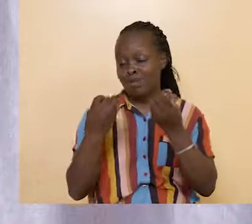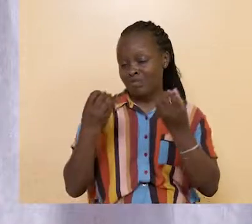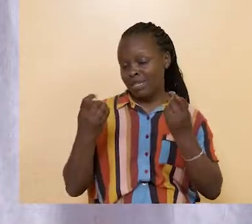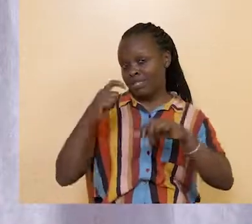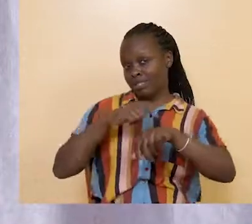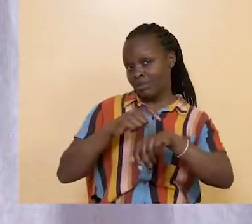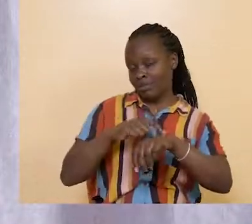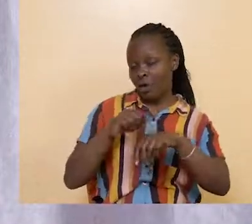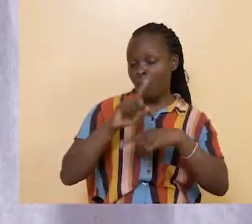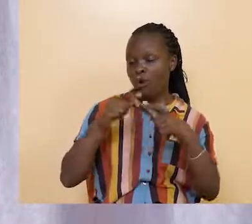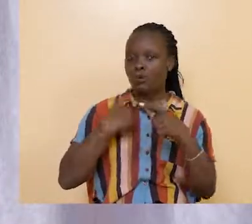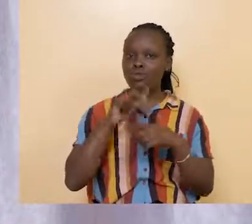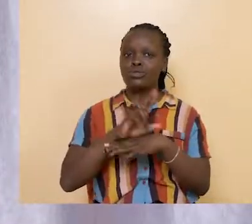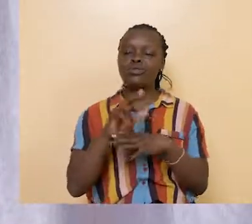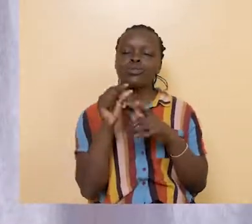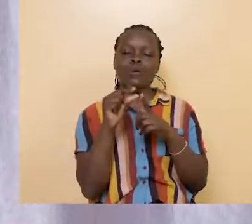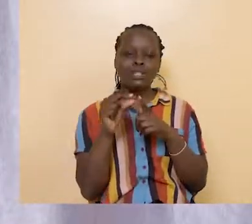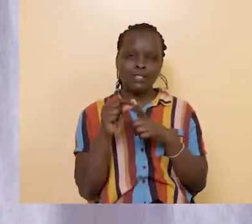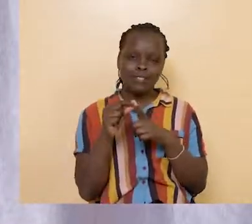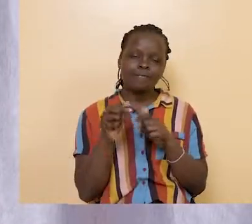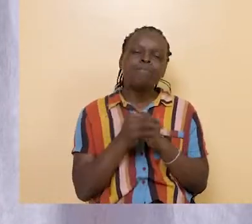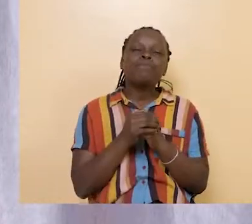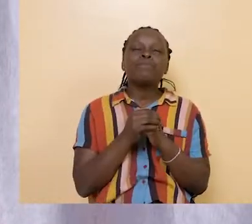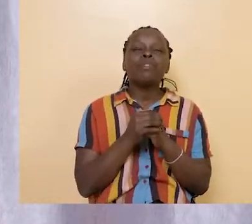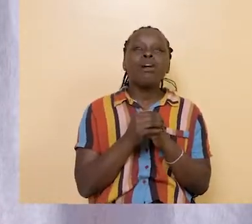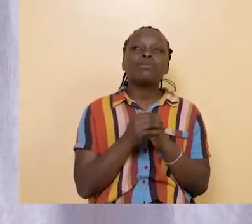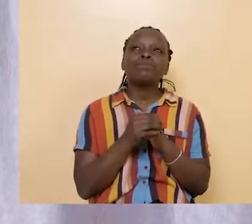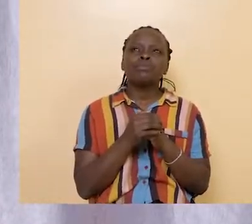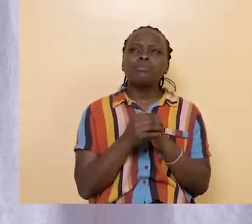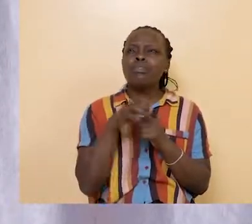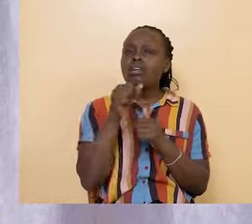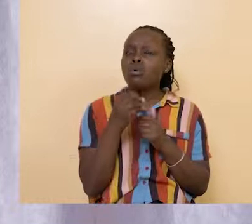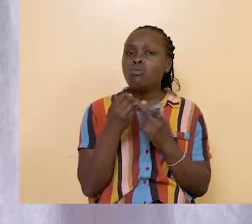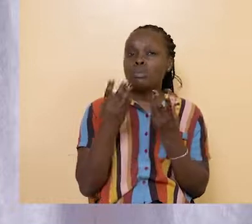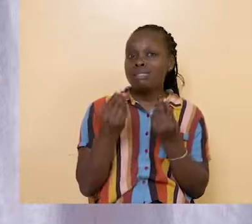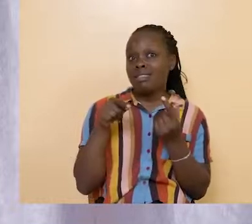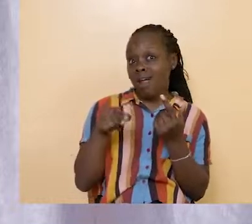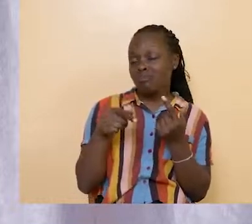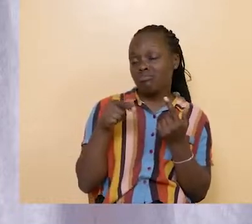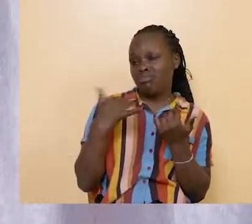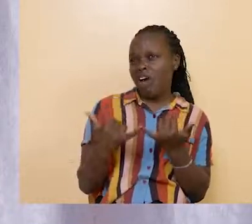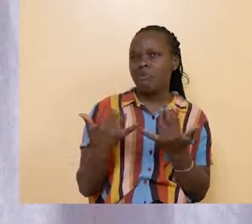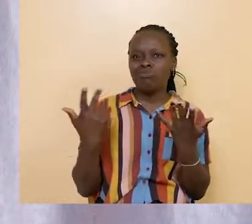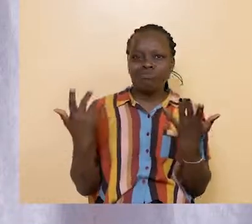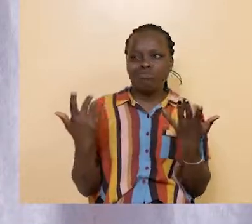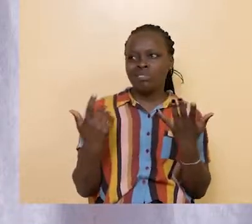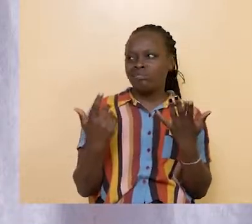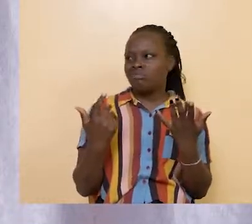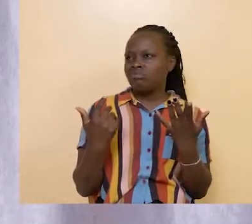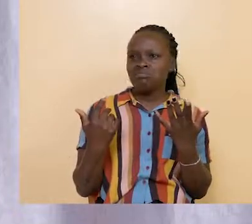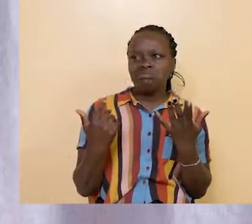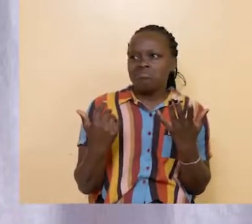where our worlds, the use or the lack of use of them is concerned. And so it's easy these days to